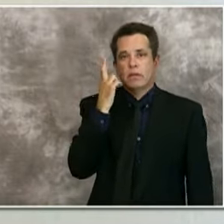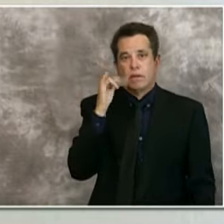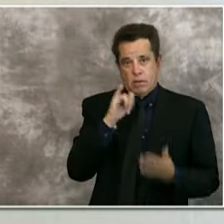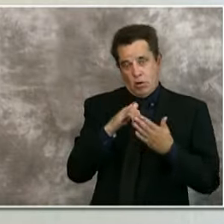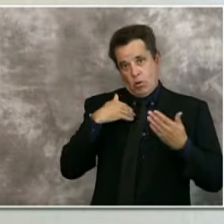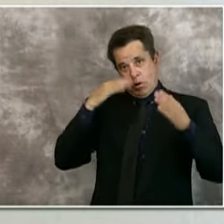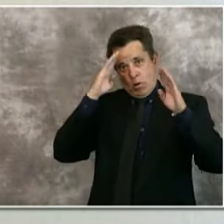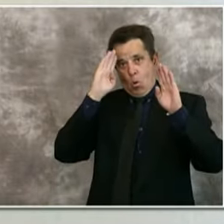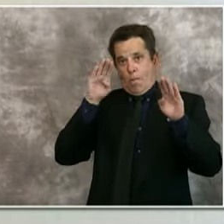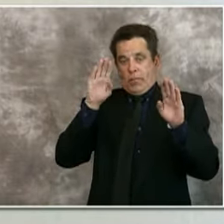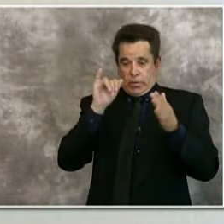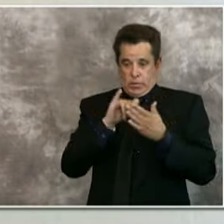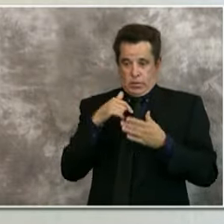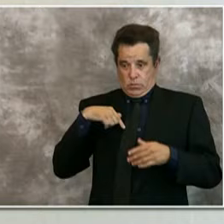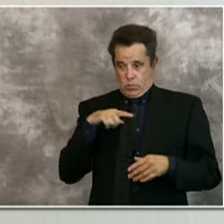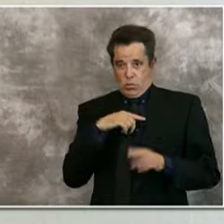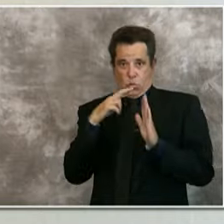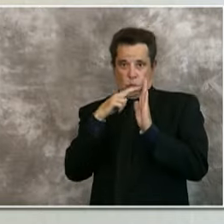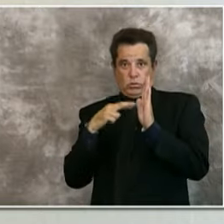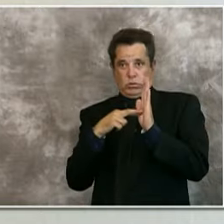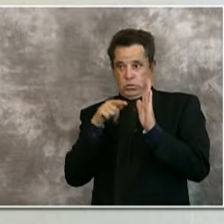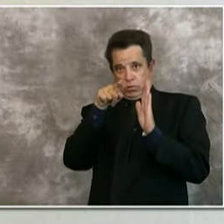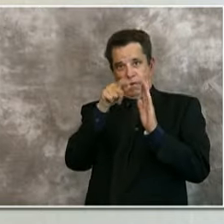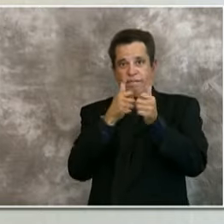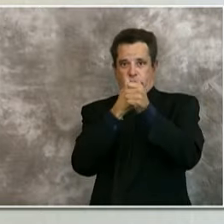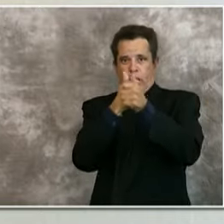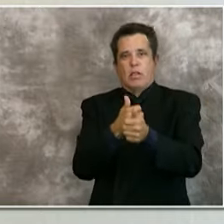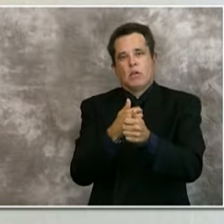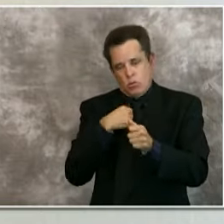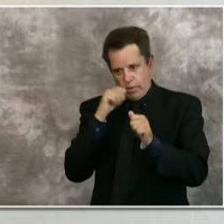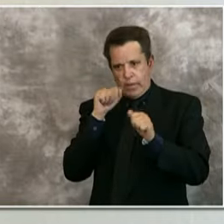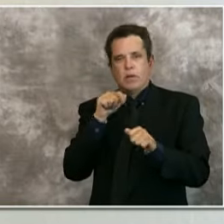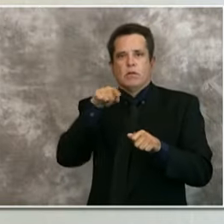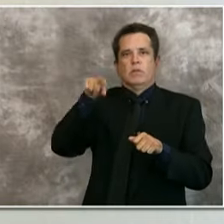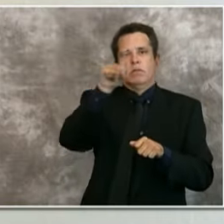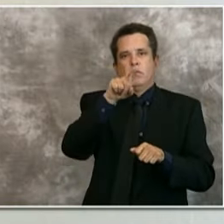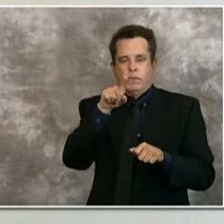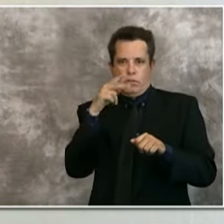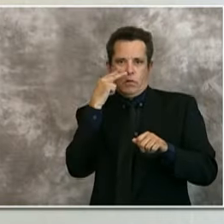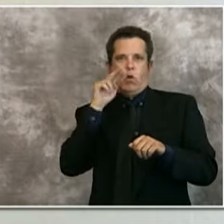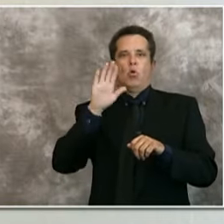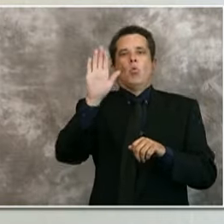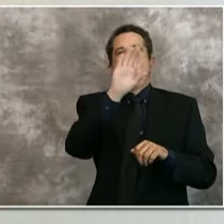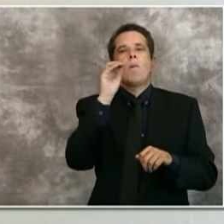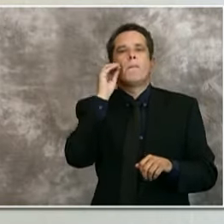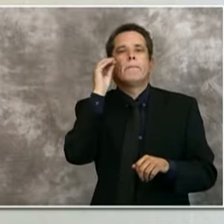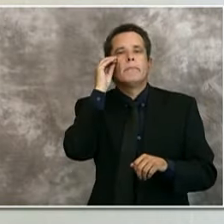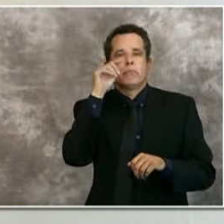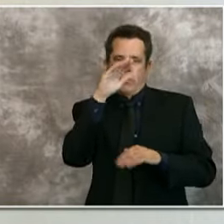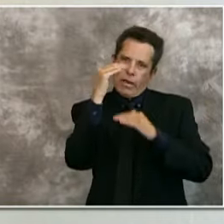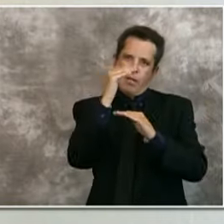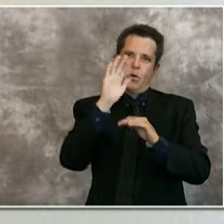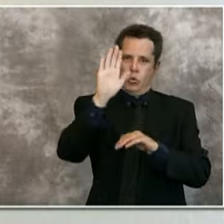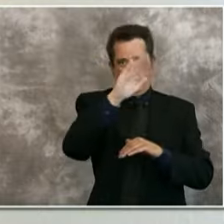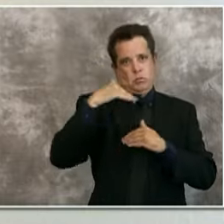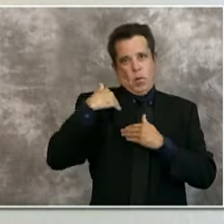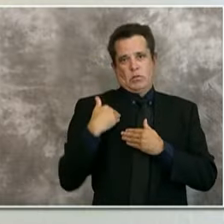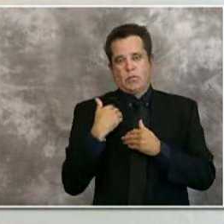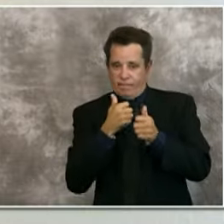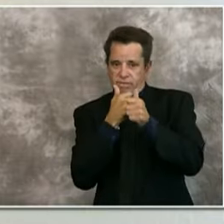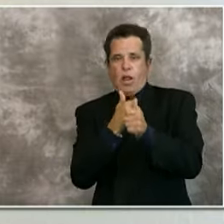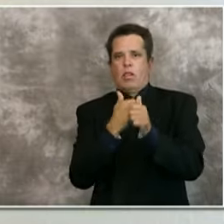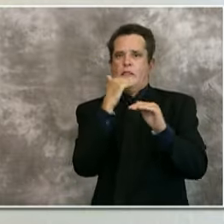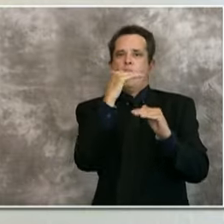that the actions we're taking can have people reassess what they're doing inside their own homes to limit the spread and limit the number of